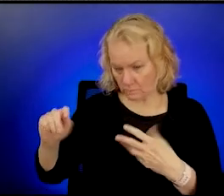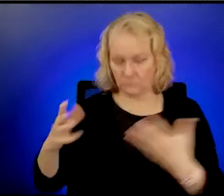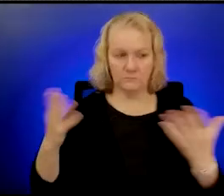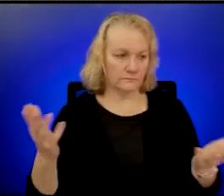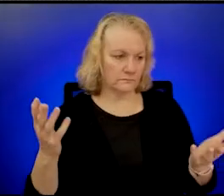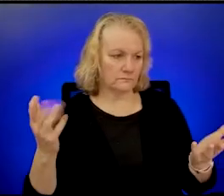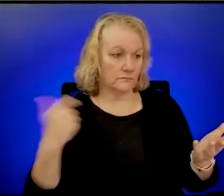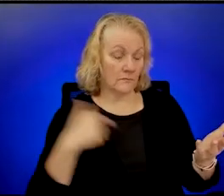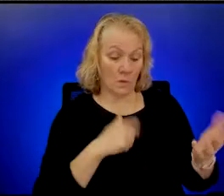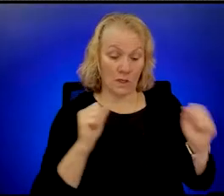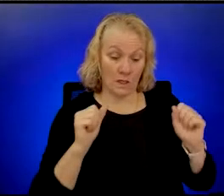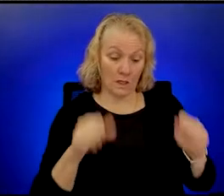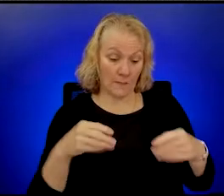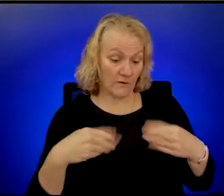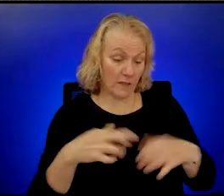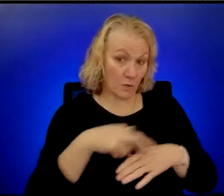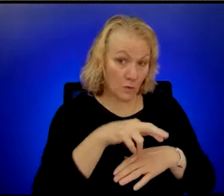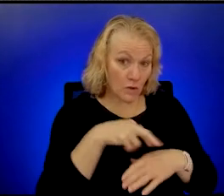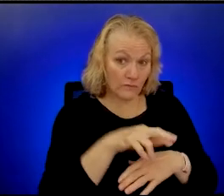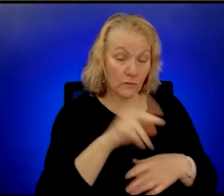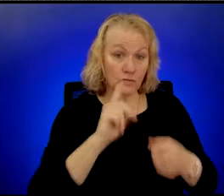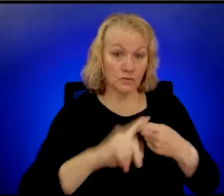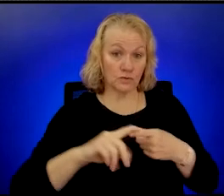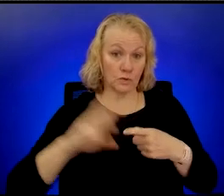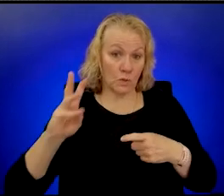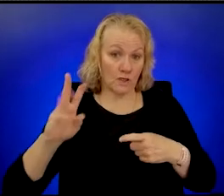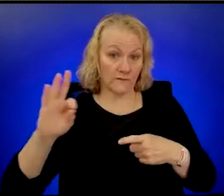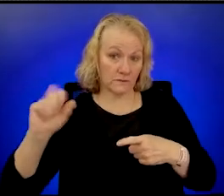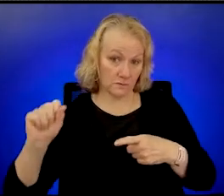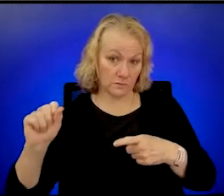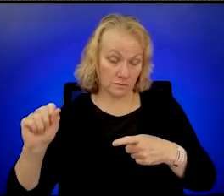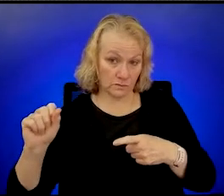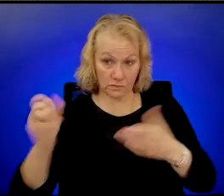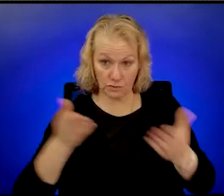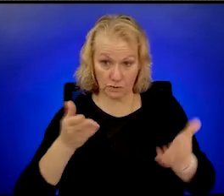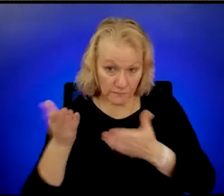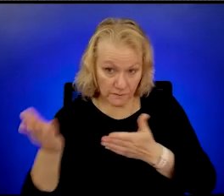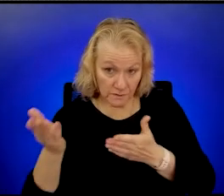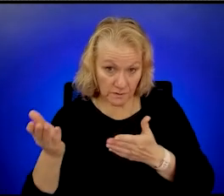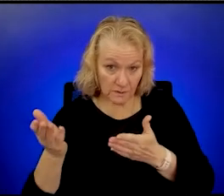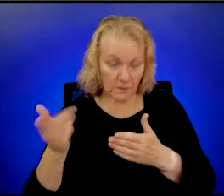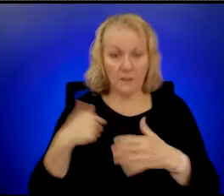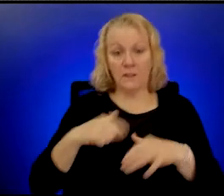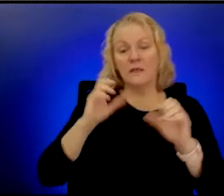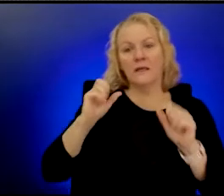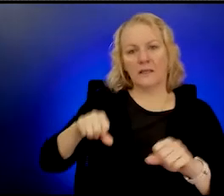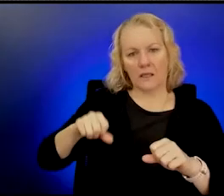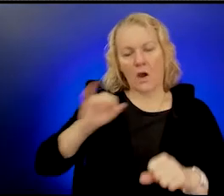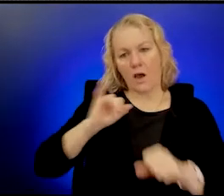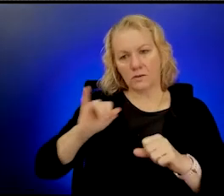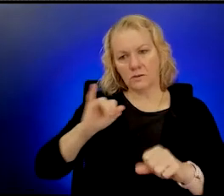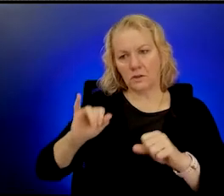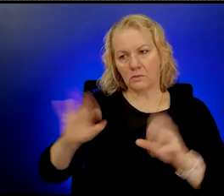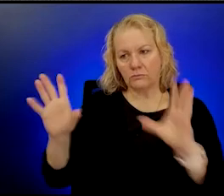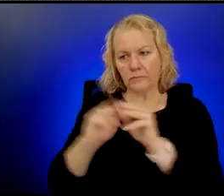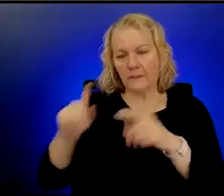We can provide referrals to Workforce Solution Services. We can consult on development